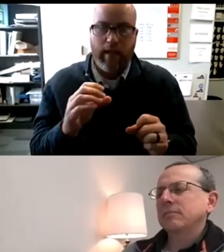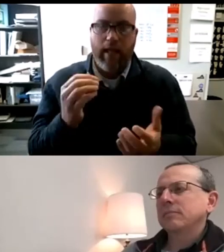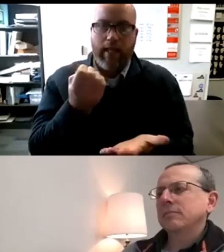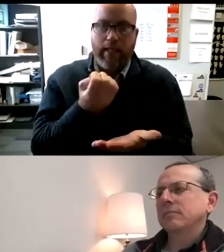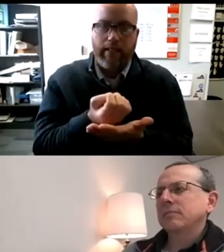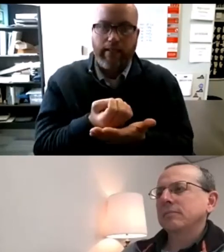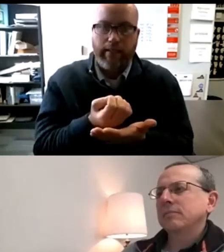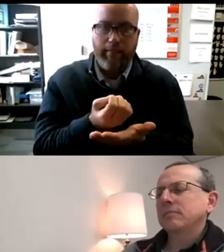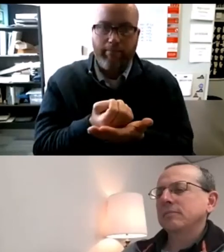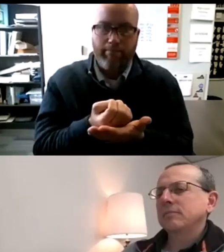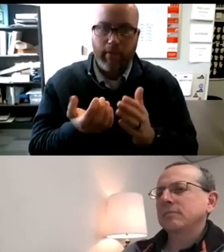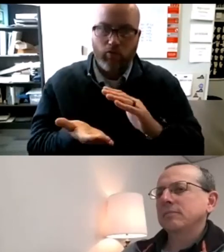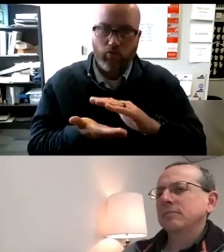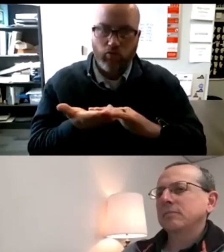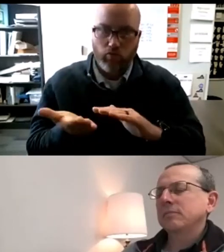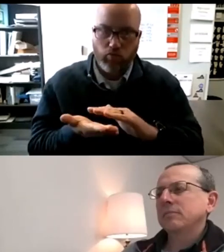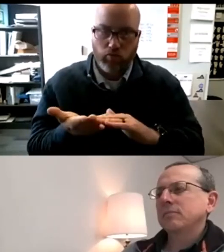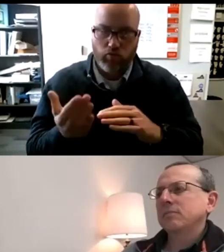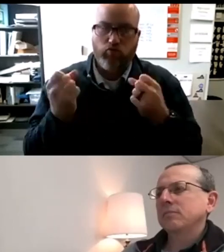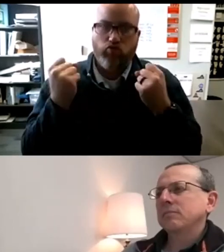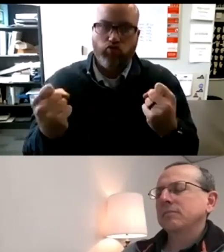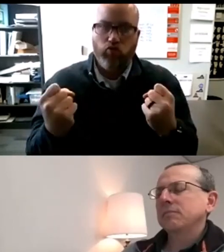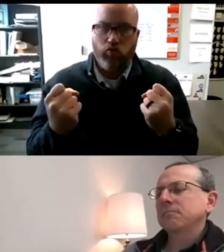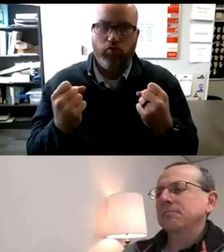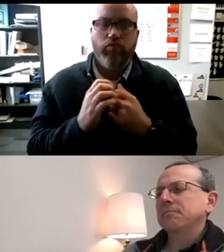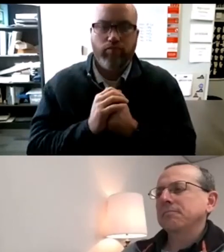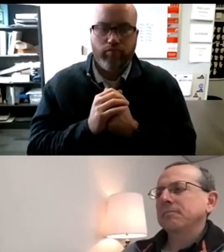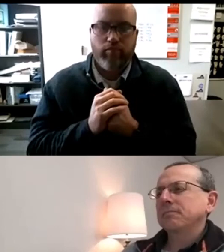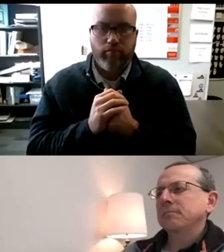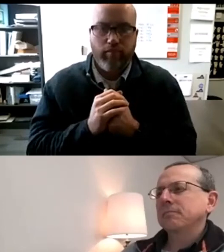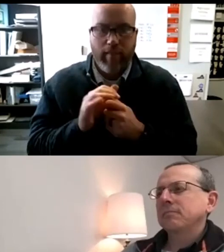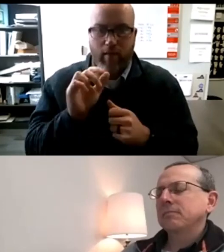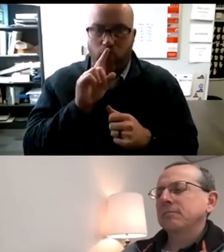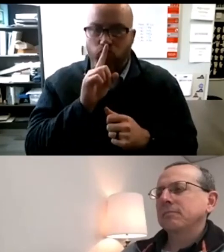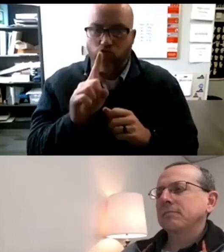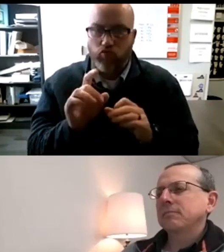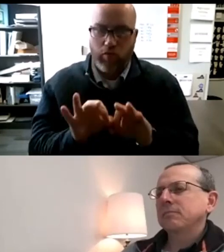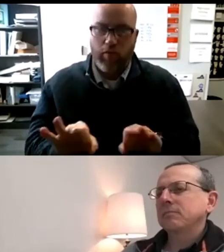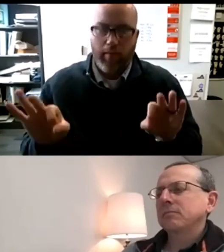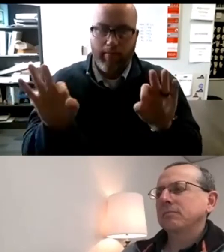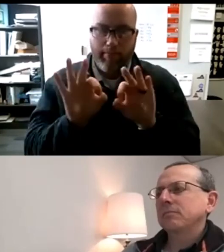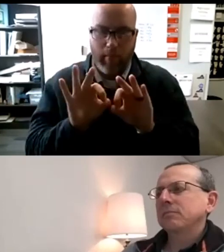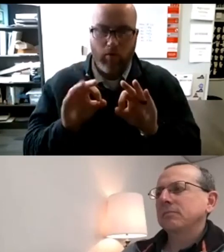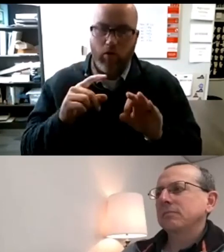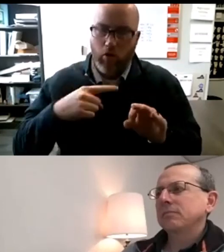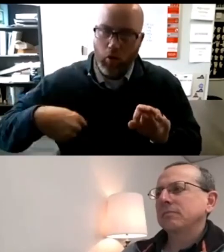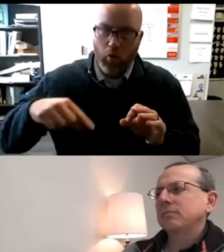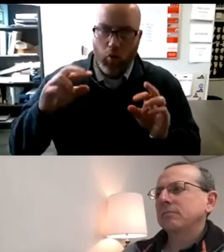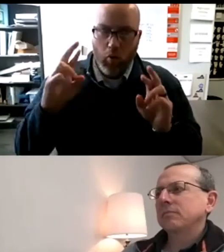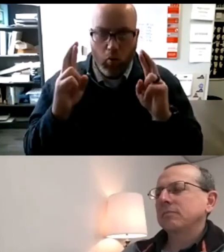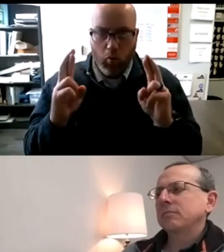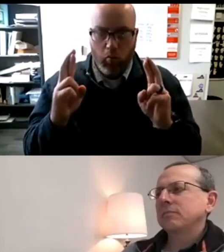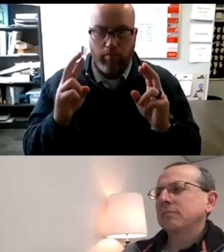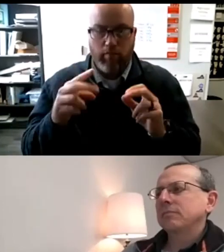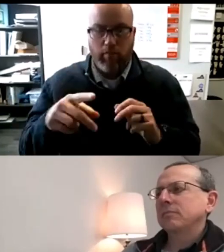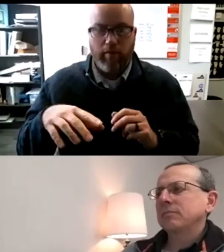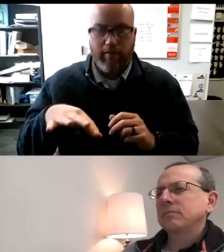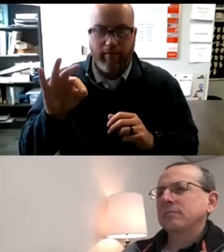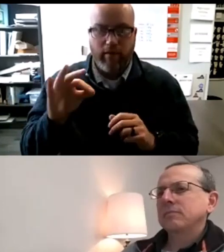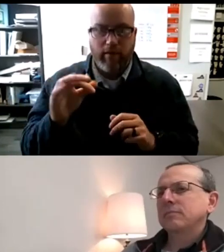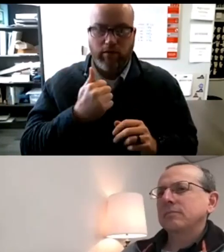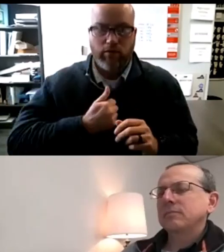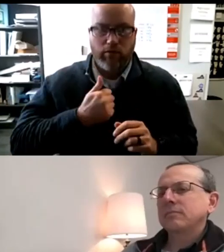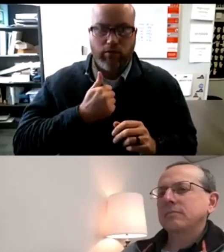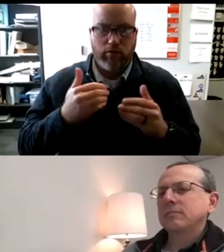economically, the economy strong. And that's so important to us. And we hope that you have found I'm sorry, go